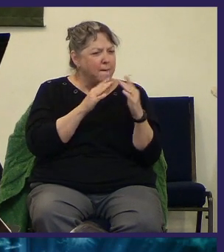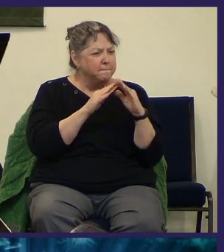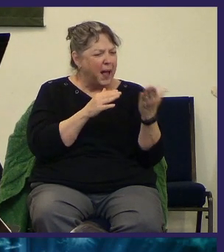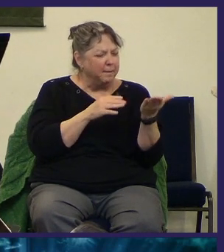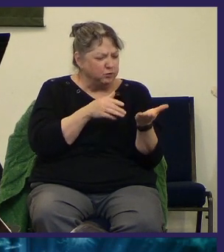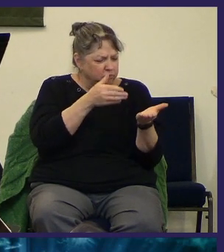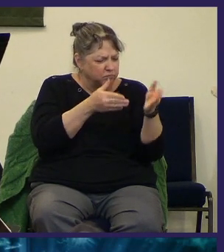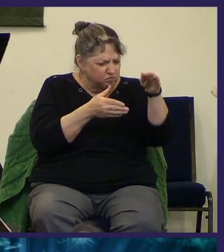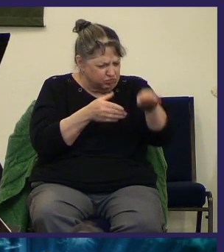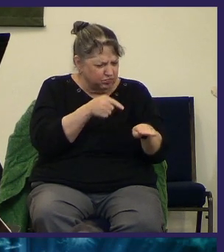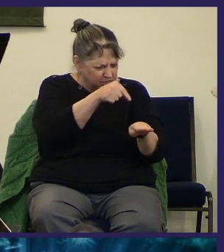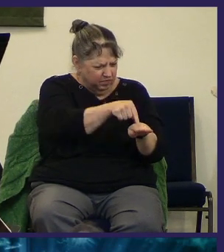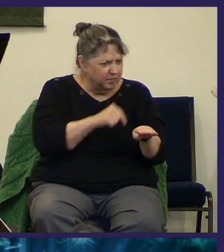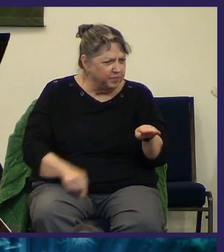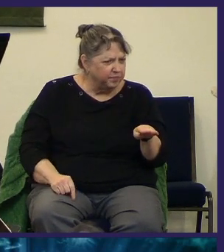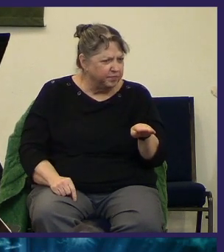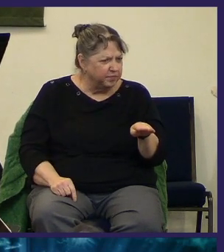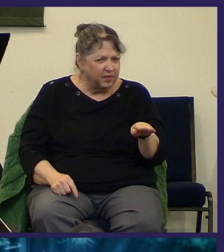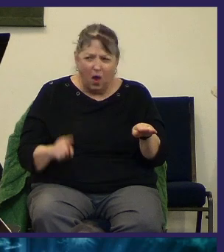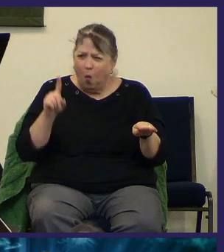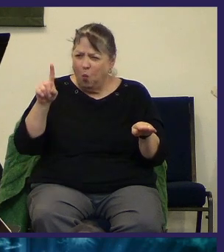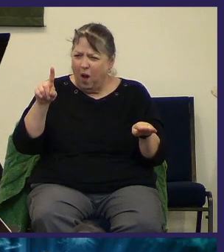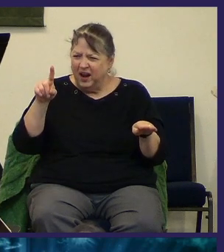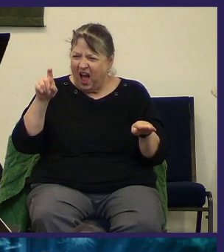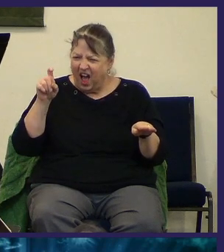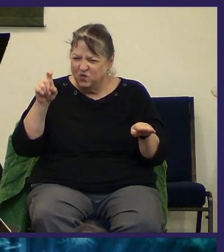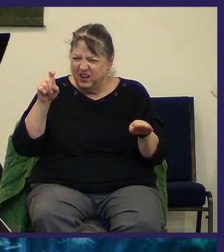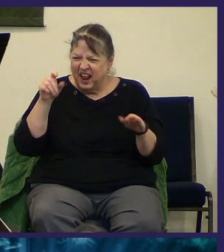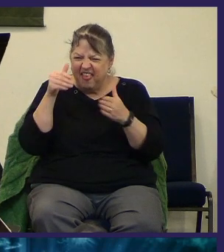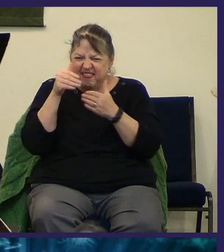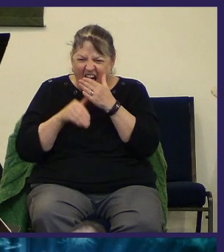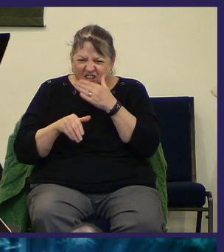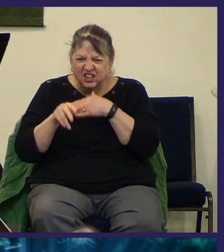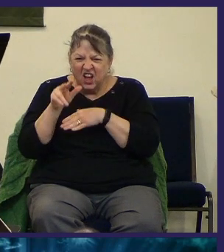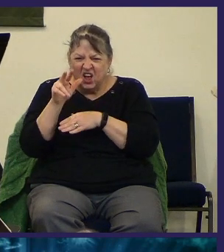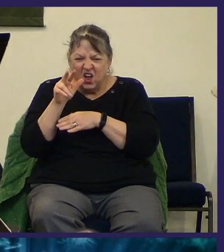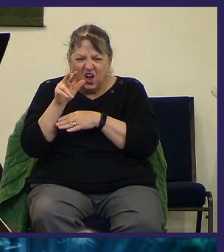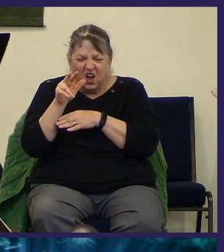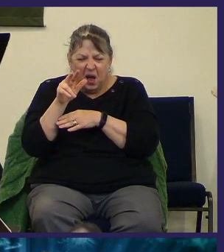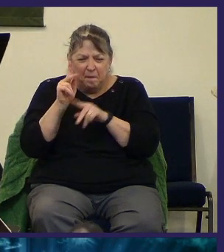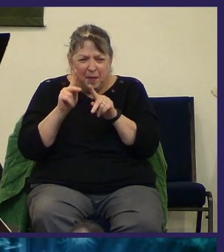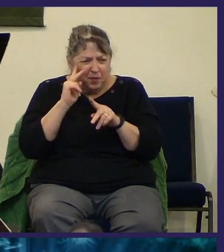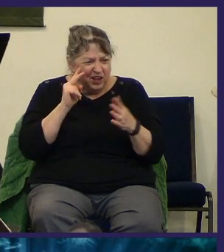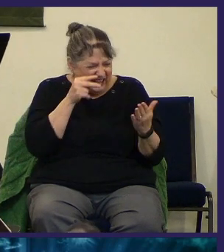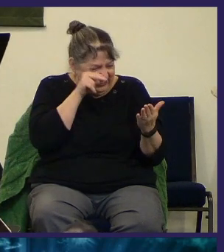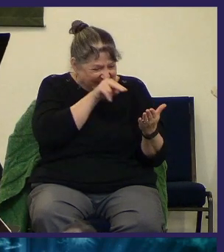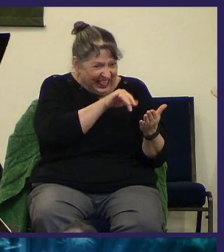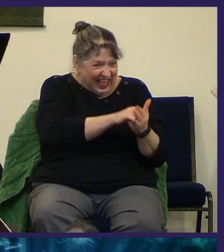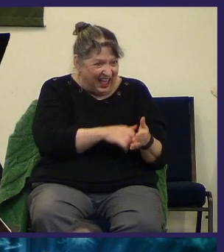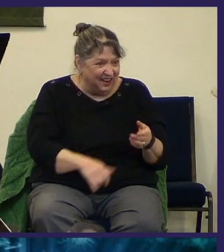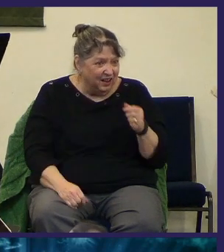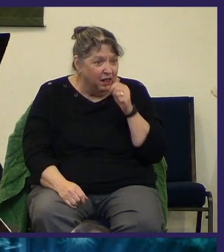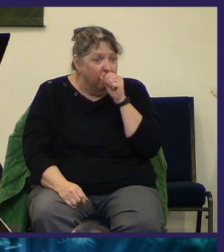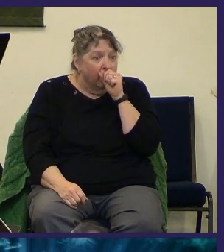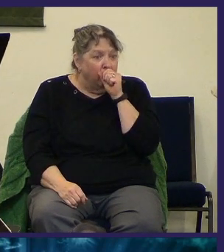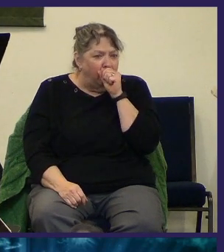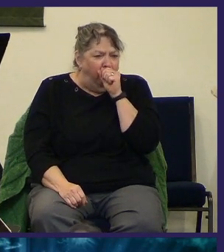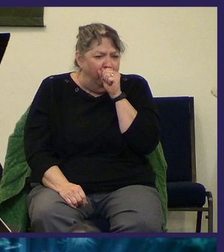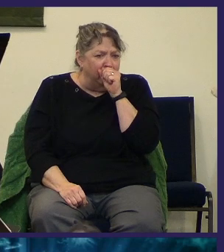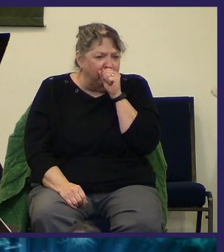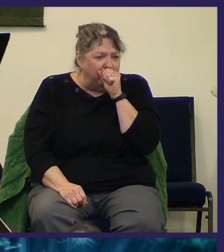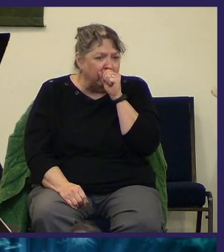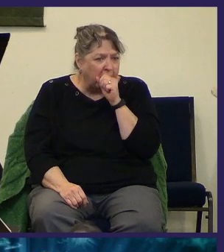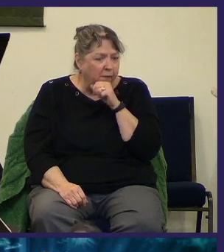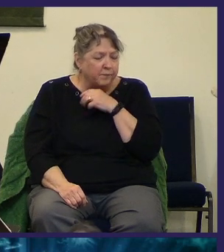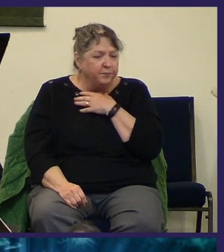opportunity to do that bible that i have from that that gentleman i still have it and it's still being